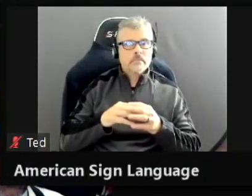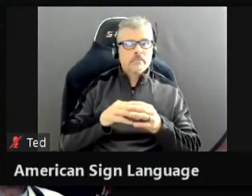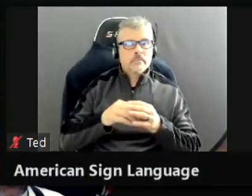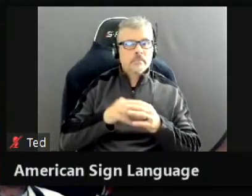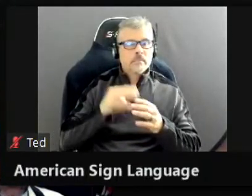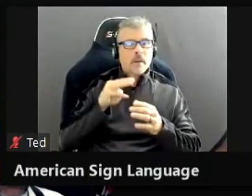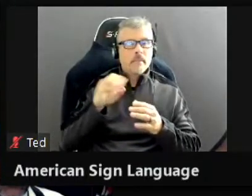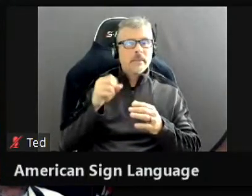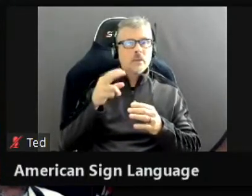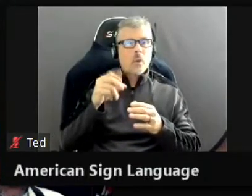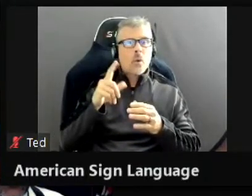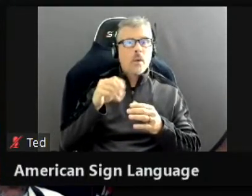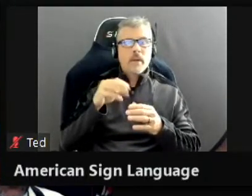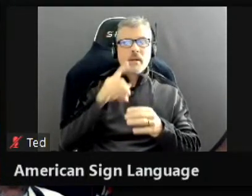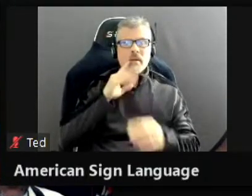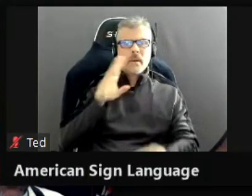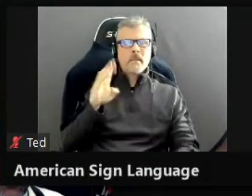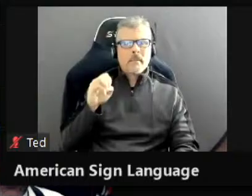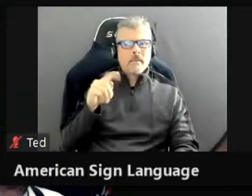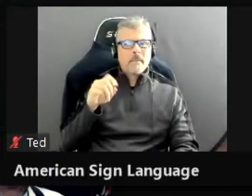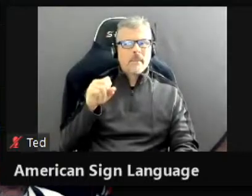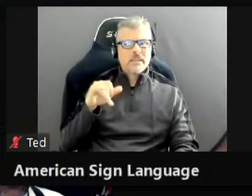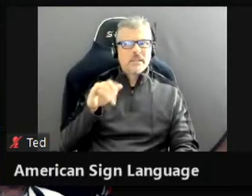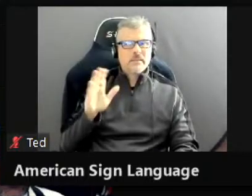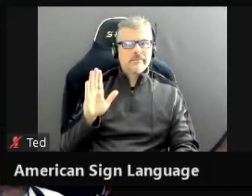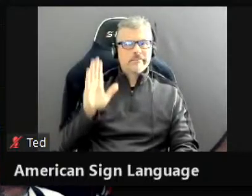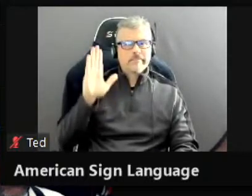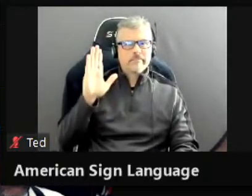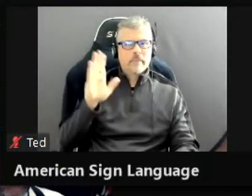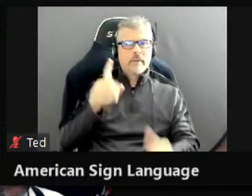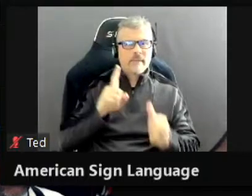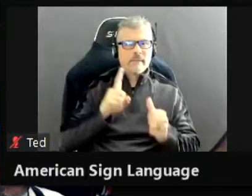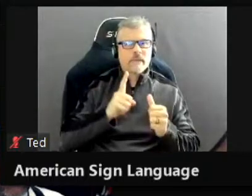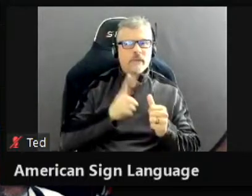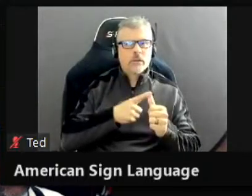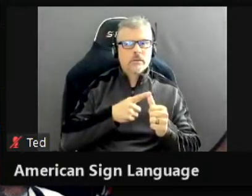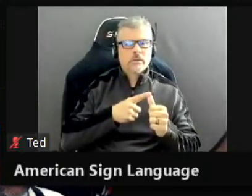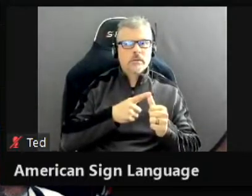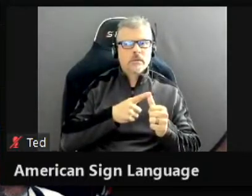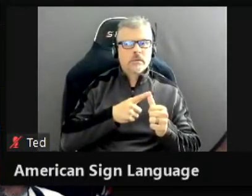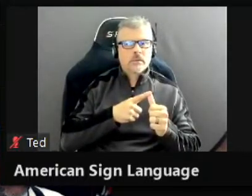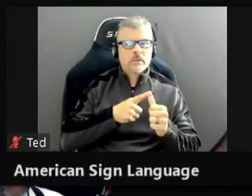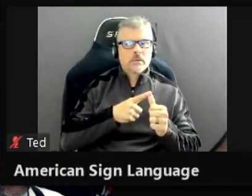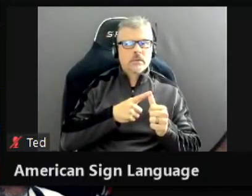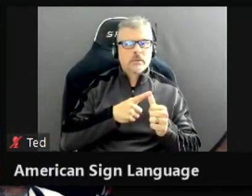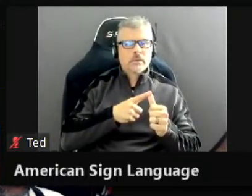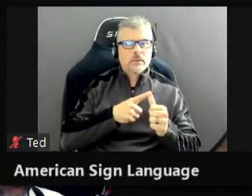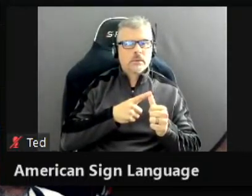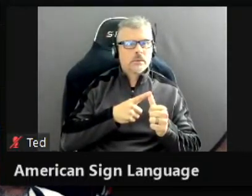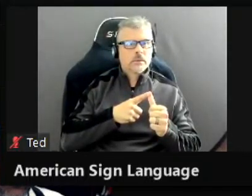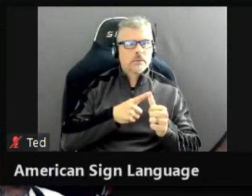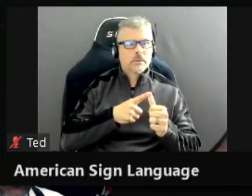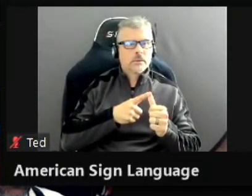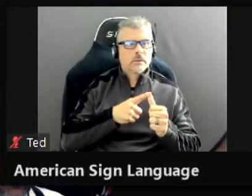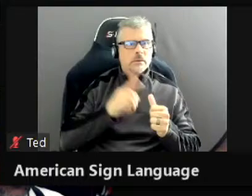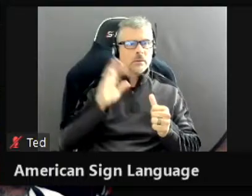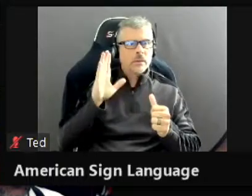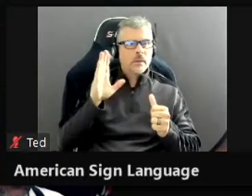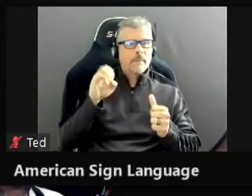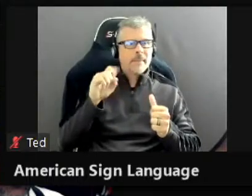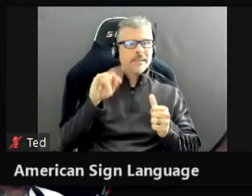Well, I think Betsy had her hand up first if she wanted to go before me. Hi, no problem. Hi, I'm Betsy Perry. I'm